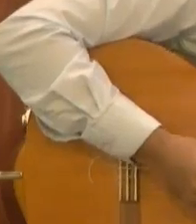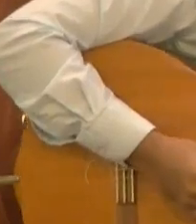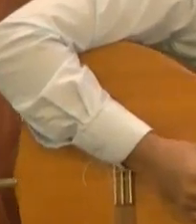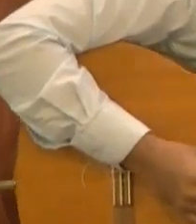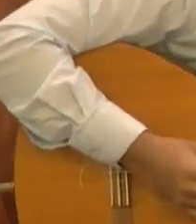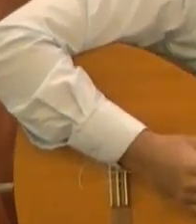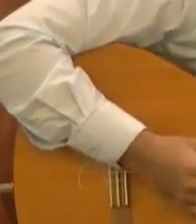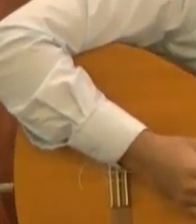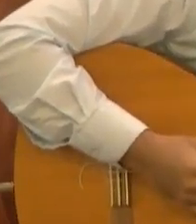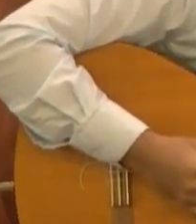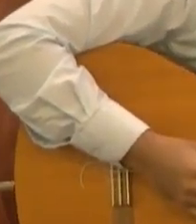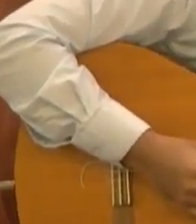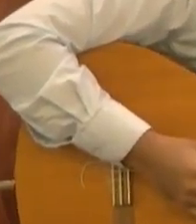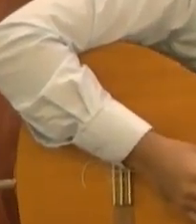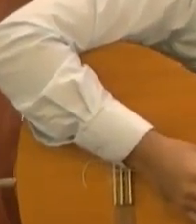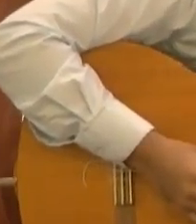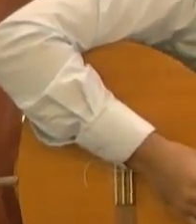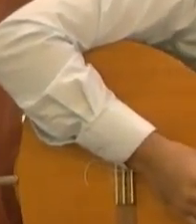jesus